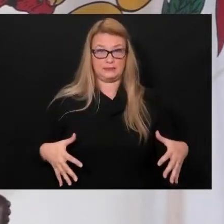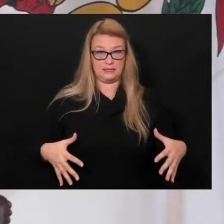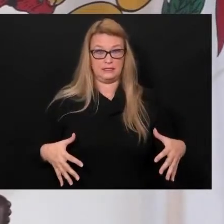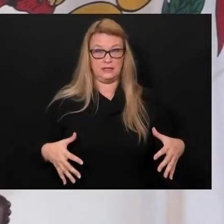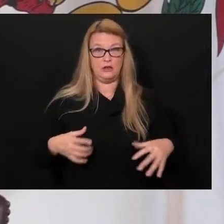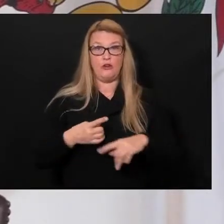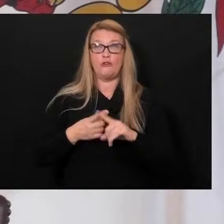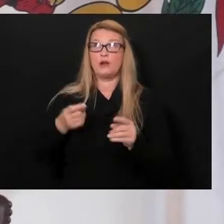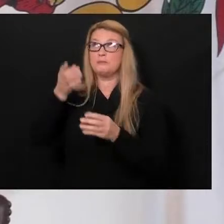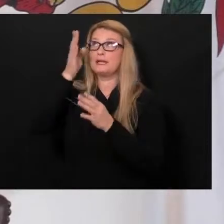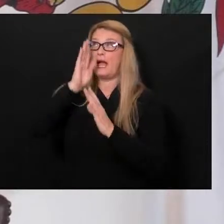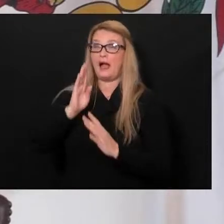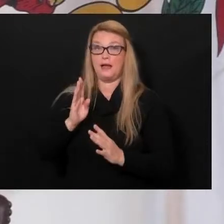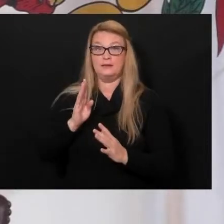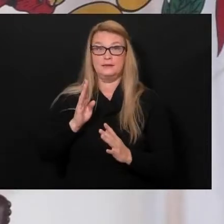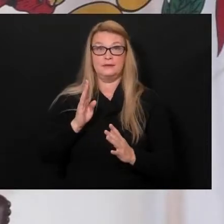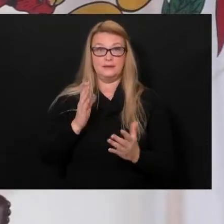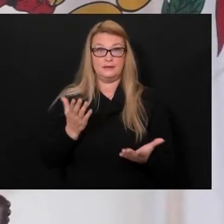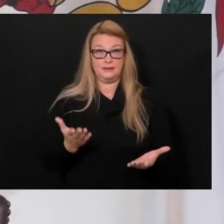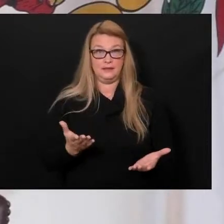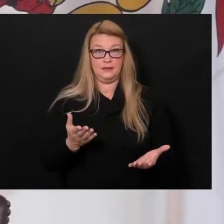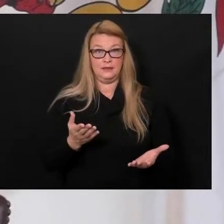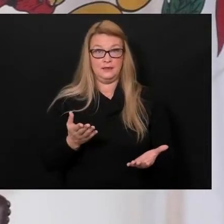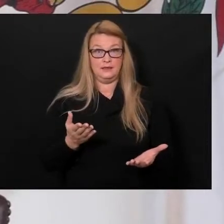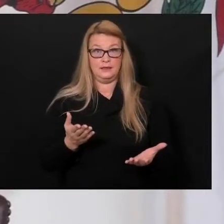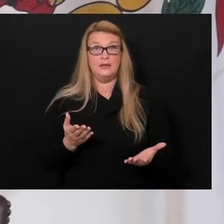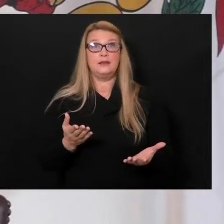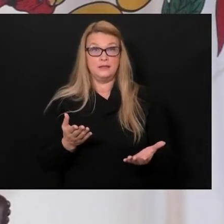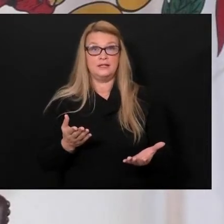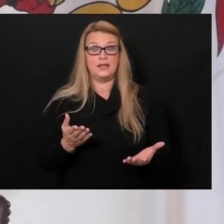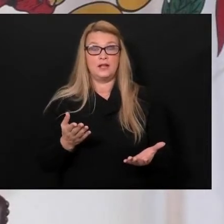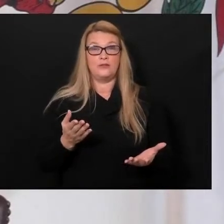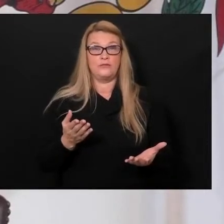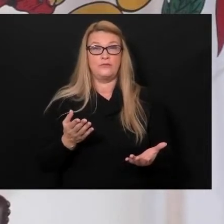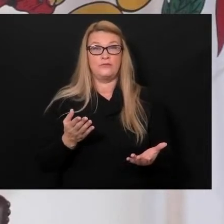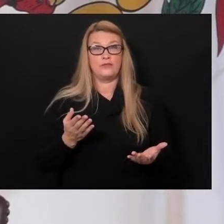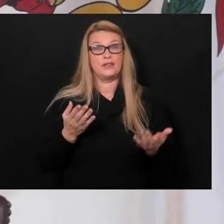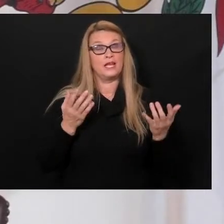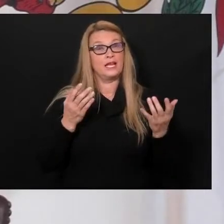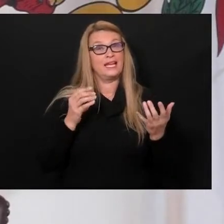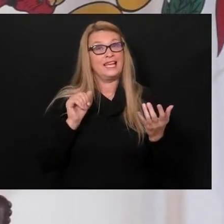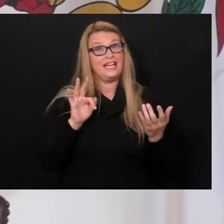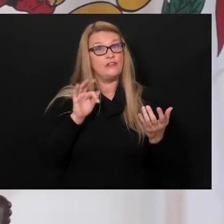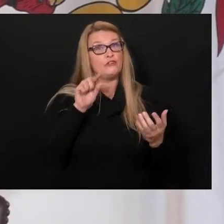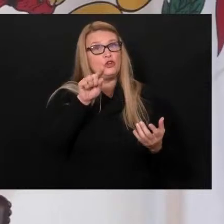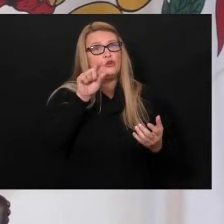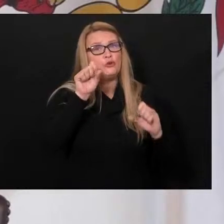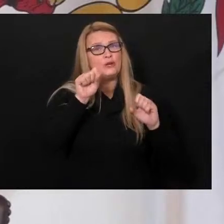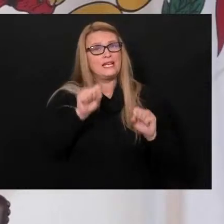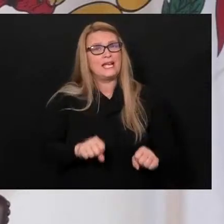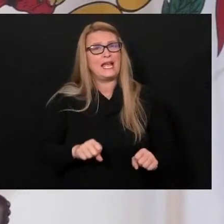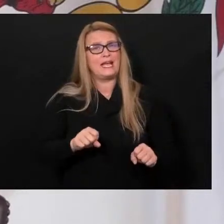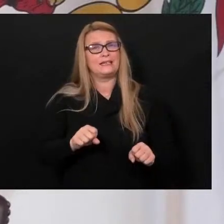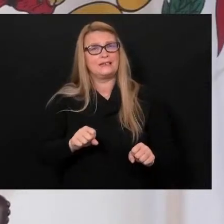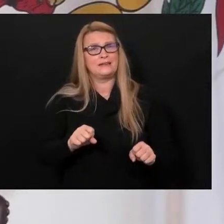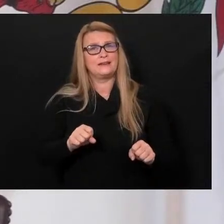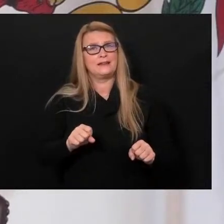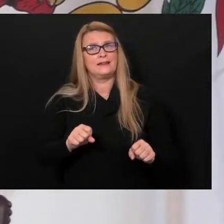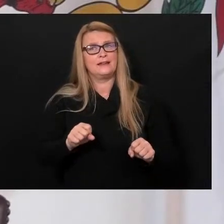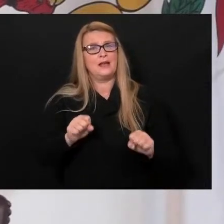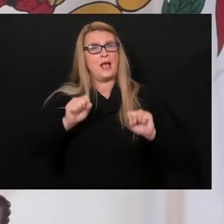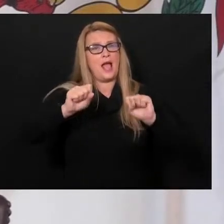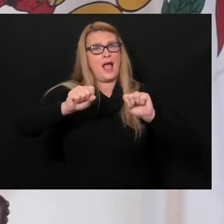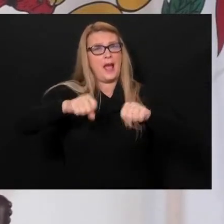God above, that you have recovered. Now think really hard if you can if you can see your way fit